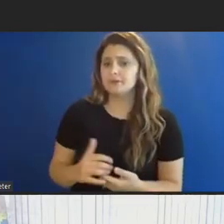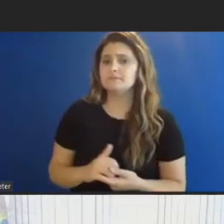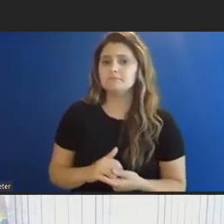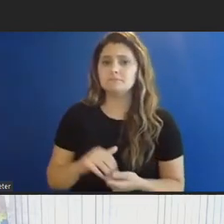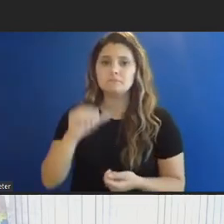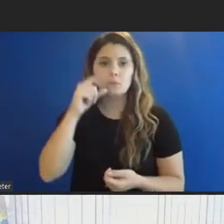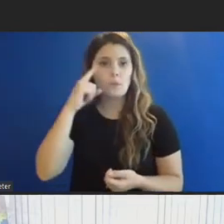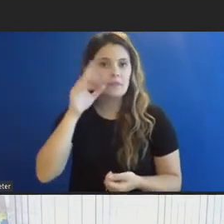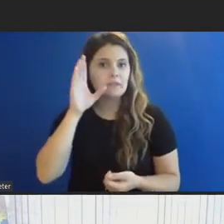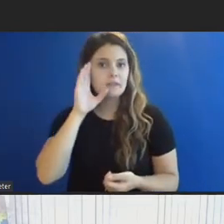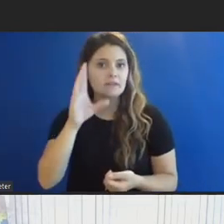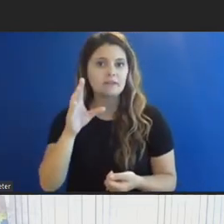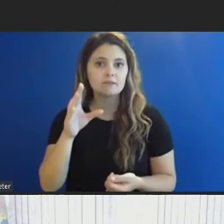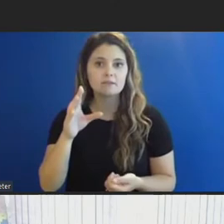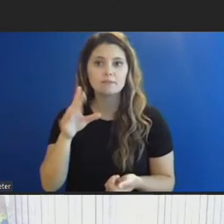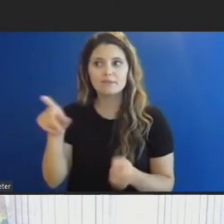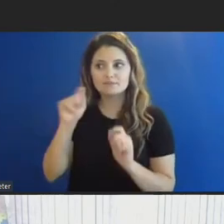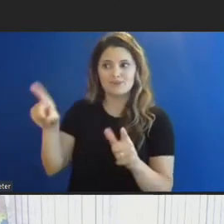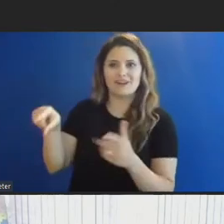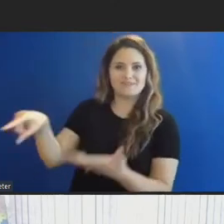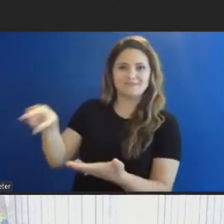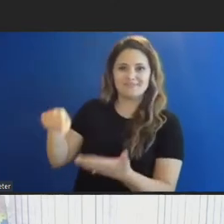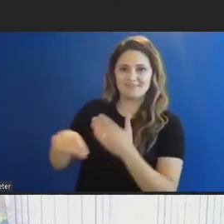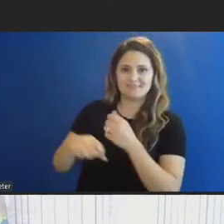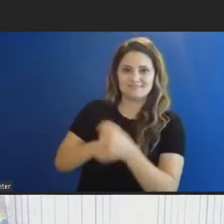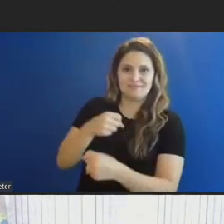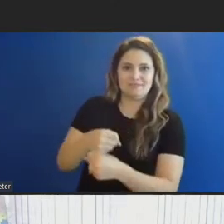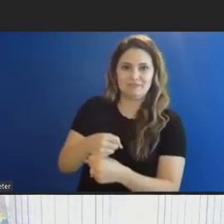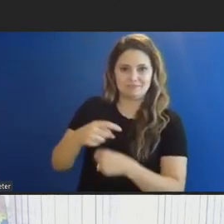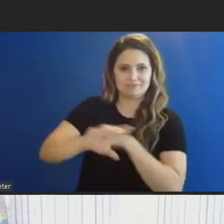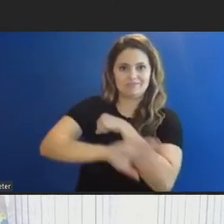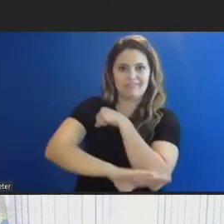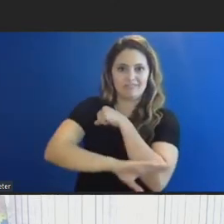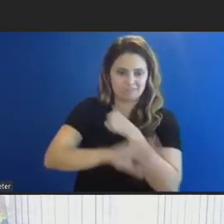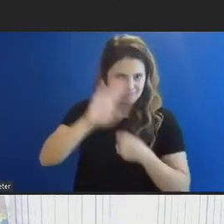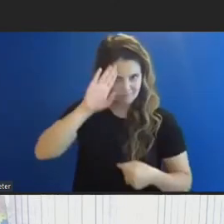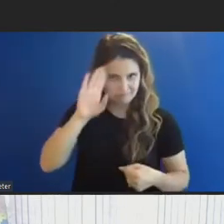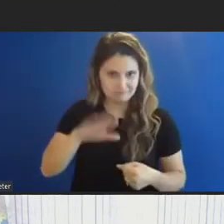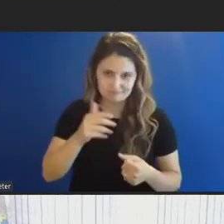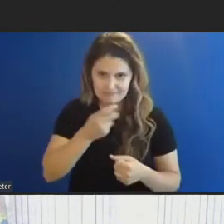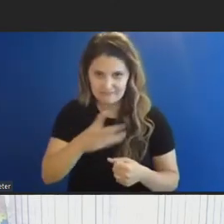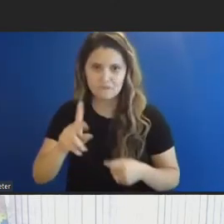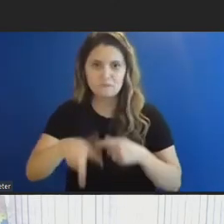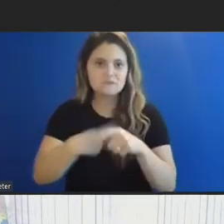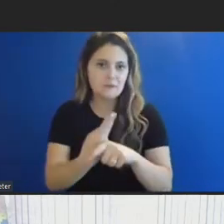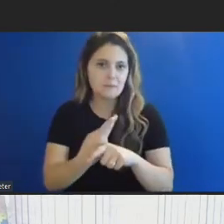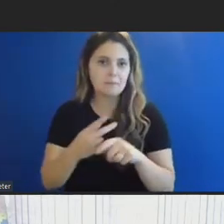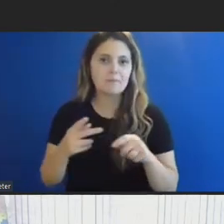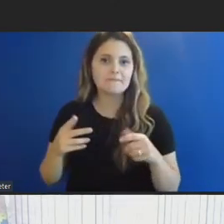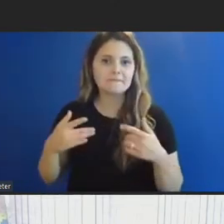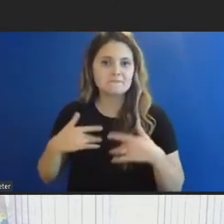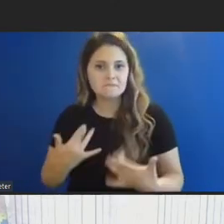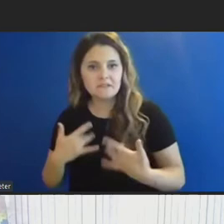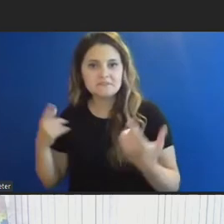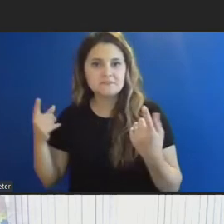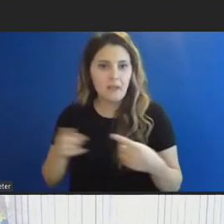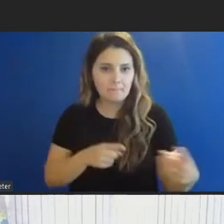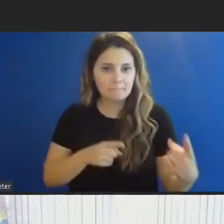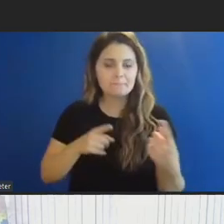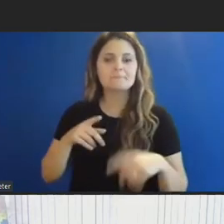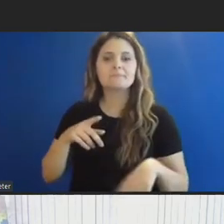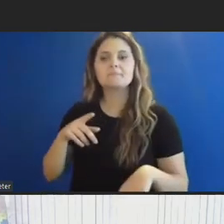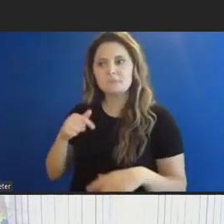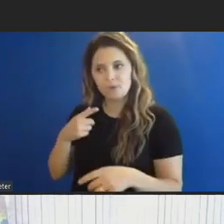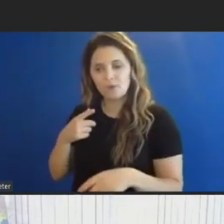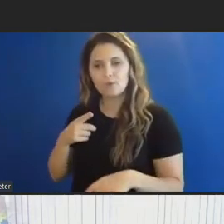will surprise you, Adon, that this time of year we have a number of those kind of opportunities to respond to. We're